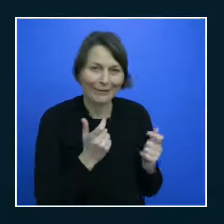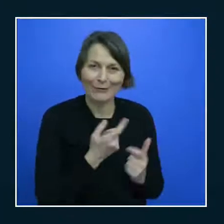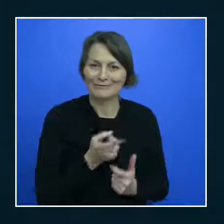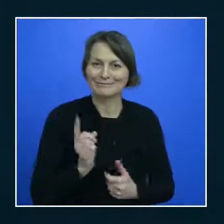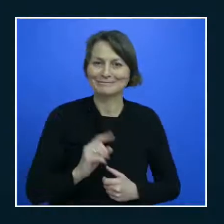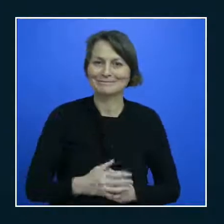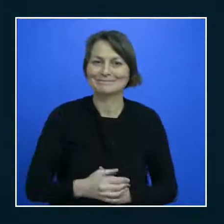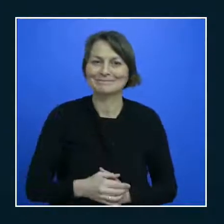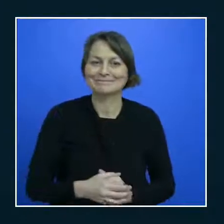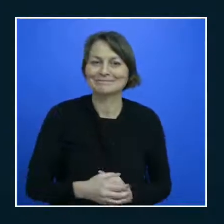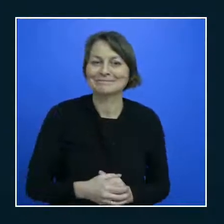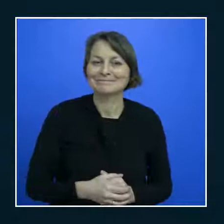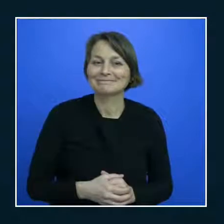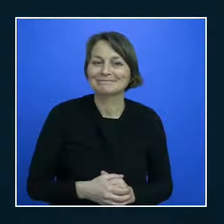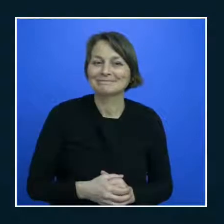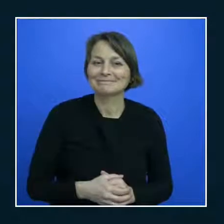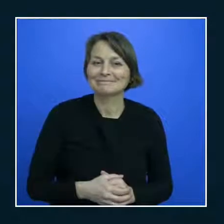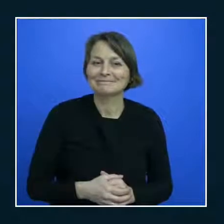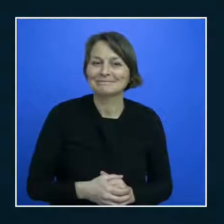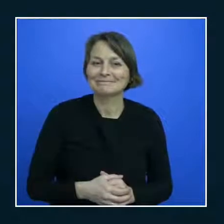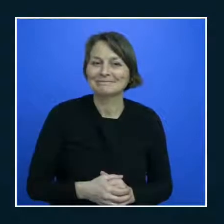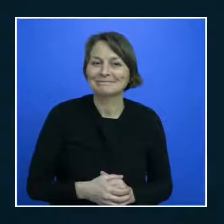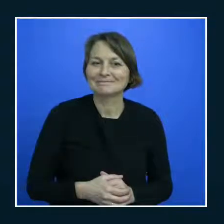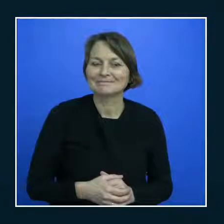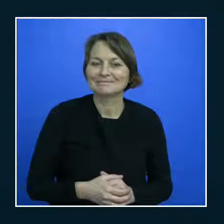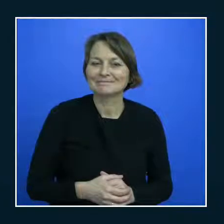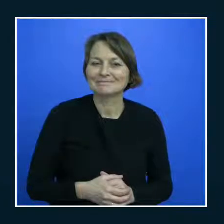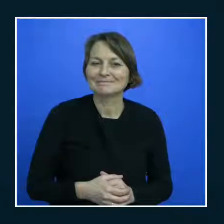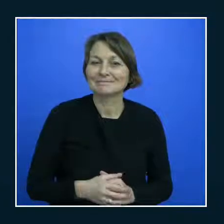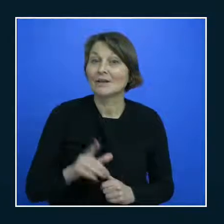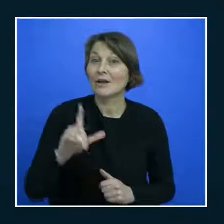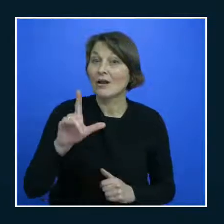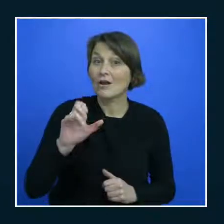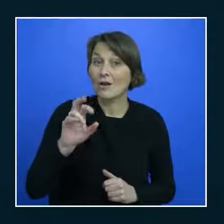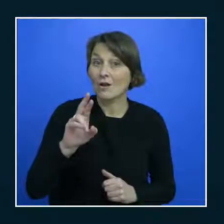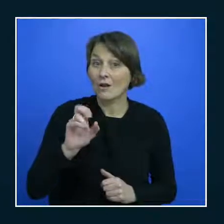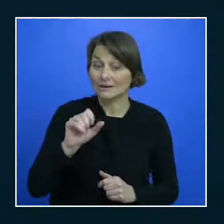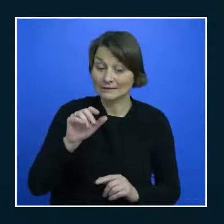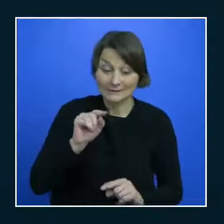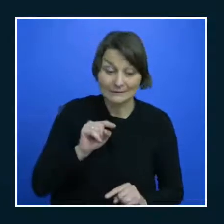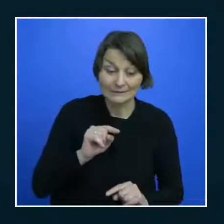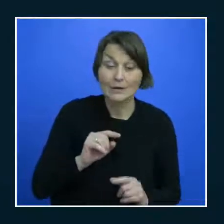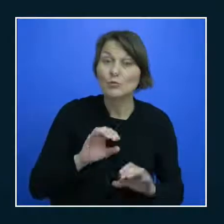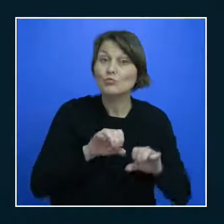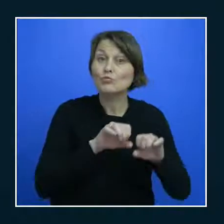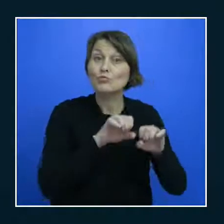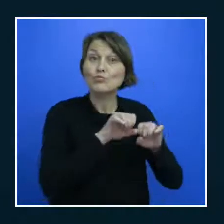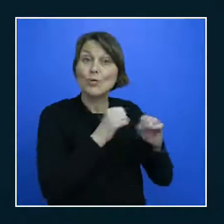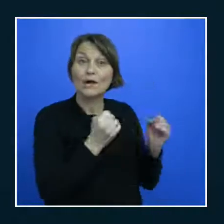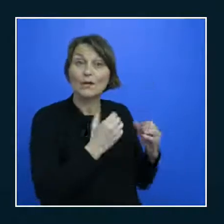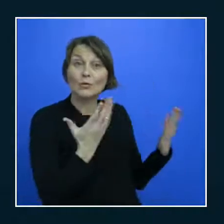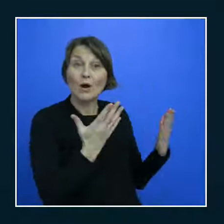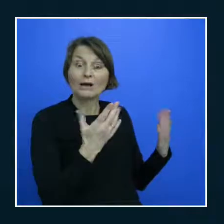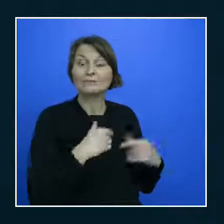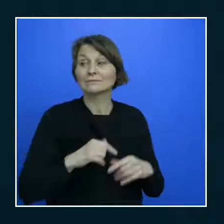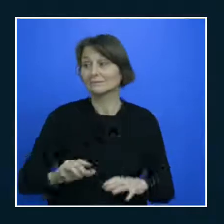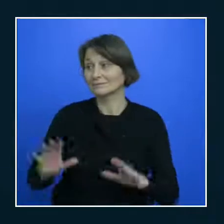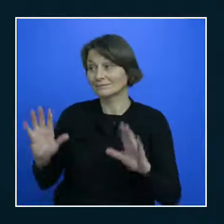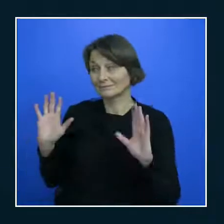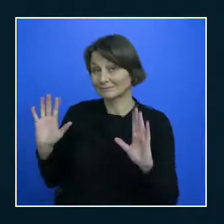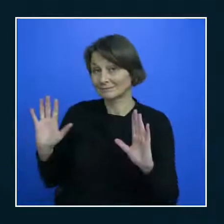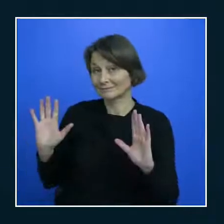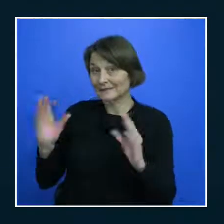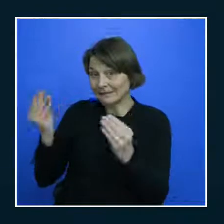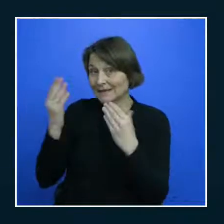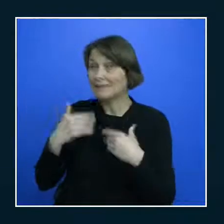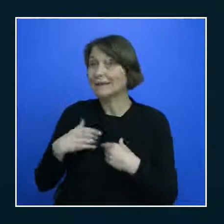So was it supposed to... What did you break, Seth? What did you break? That's the narrative. They told me not to step